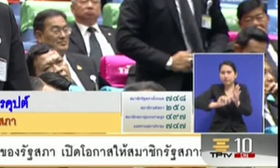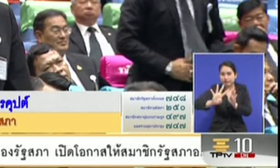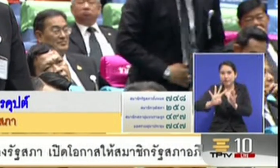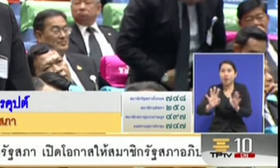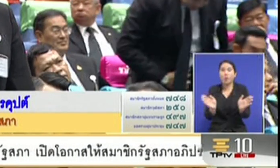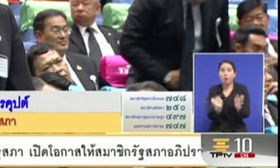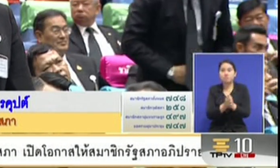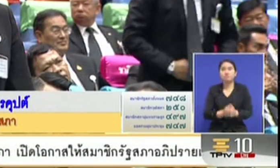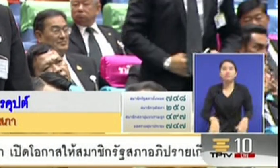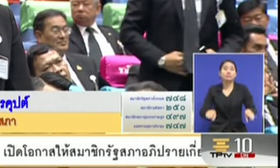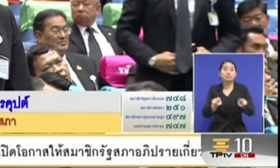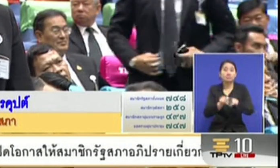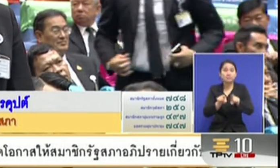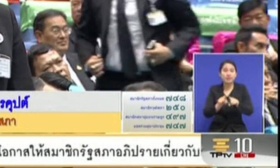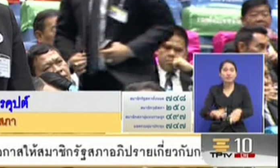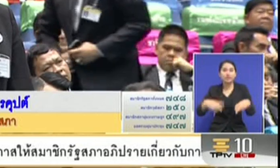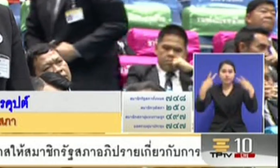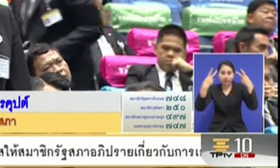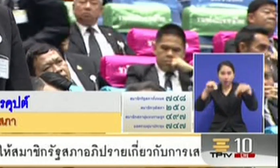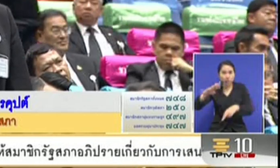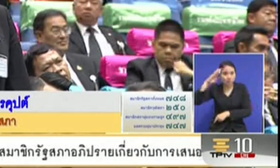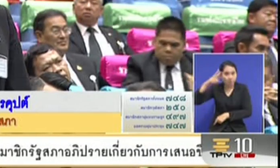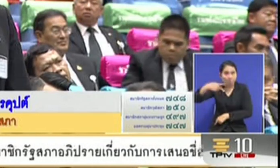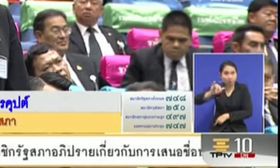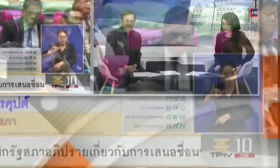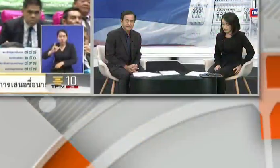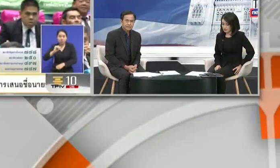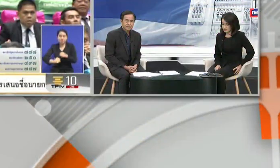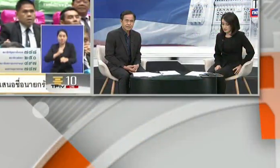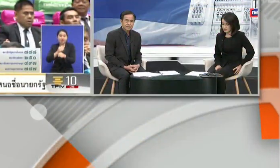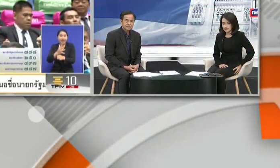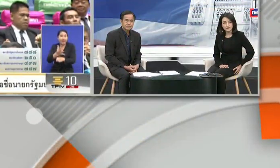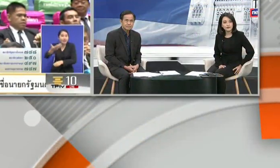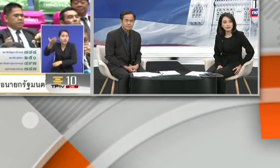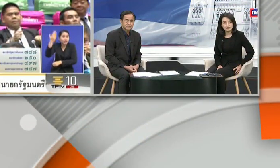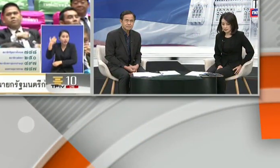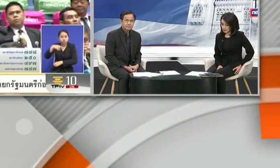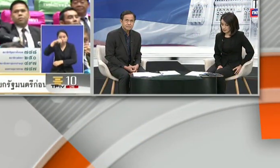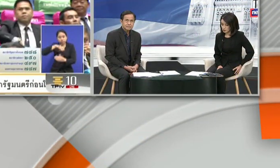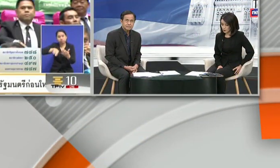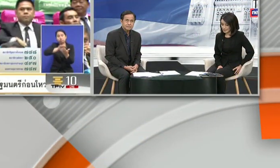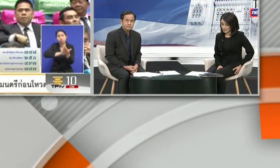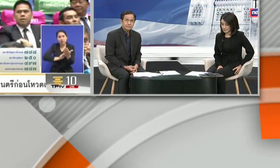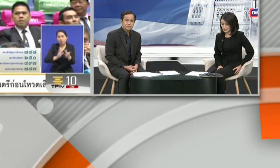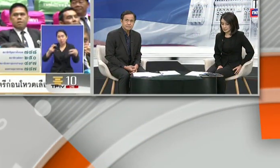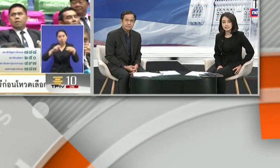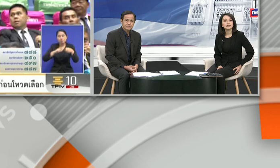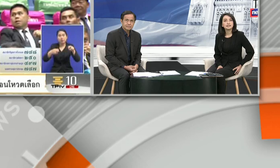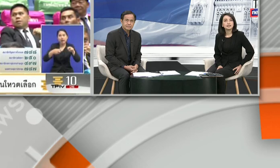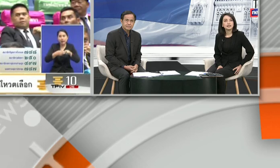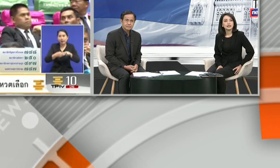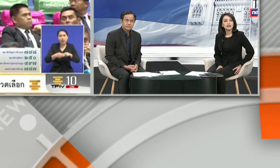And she appeared in the news from now and then in different situations.